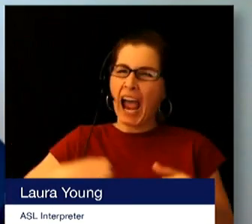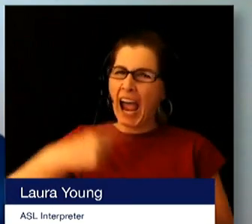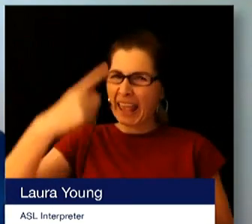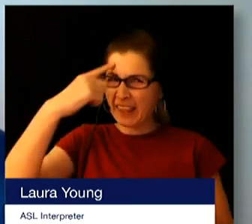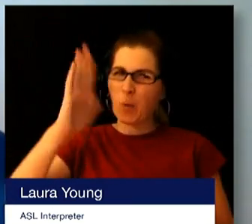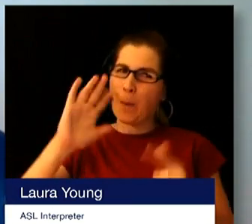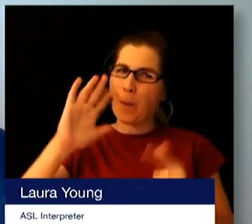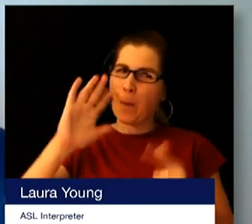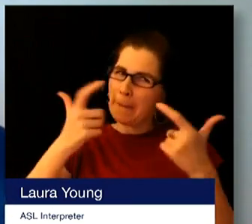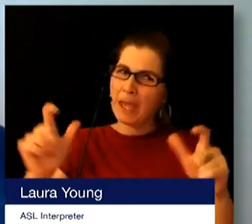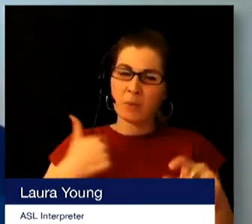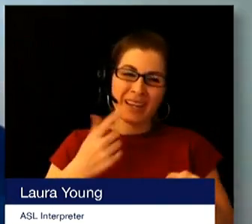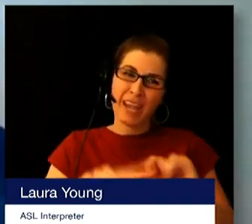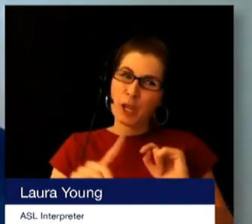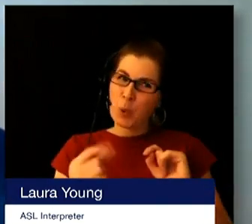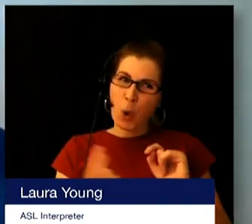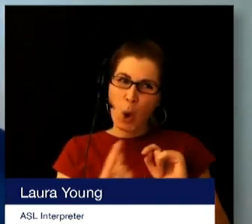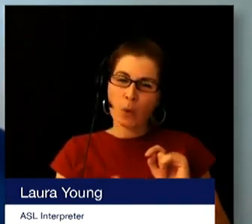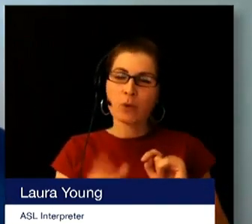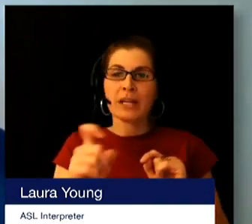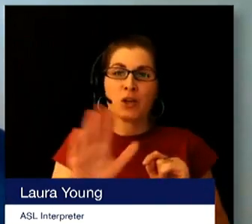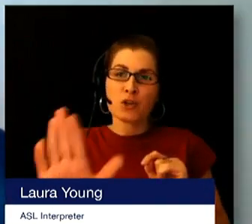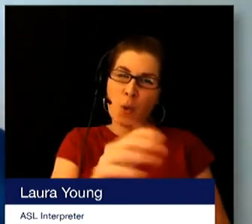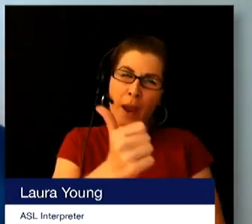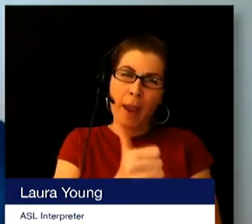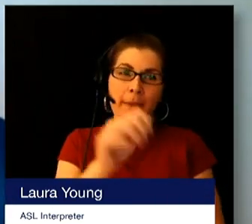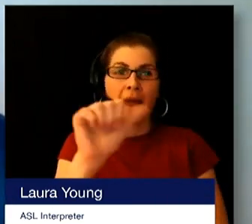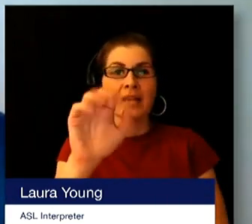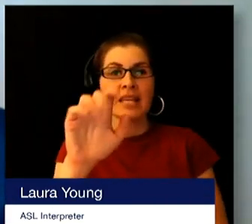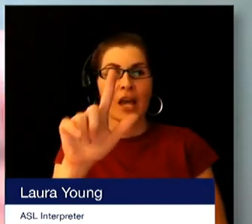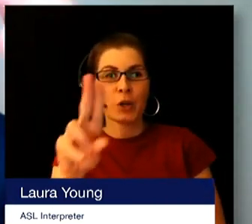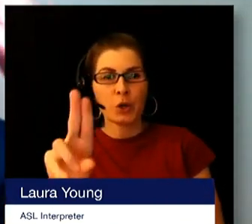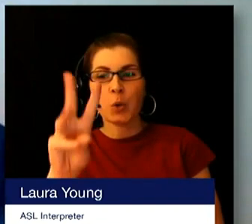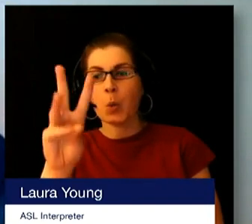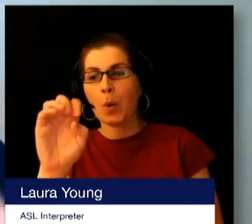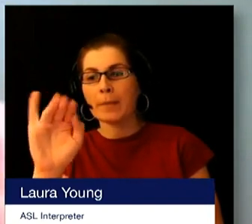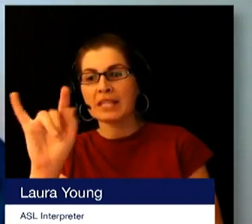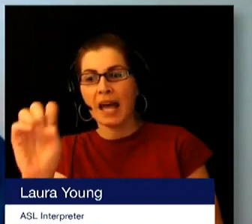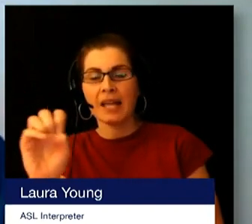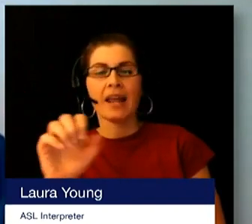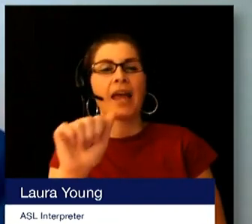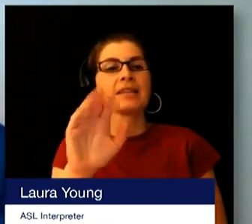but we can't do it by ourselves. We're going to need your help. Go to the ACLU's website,